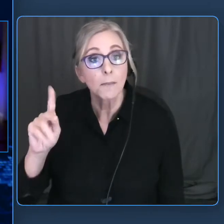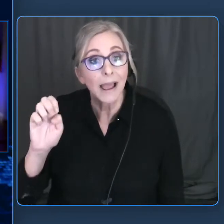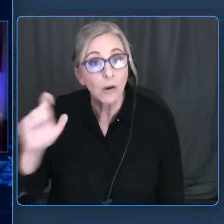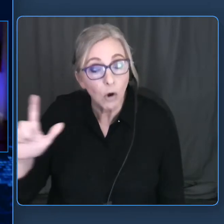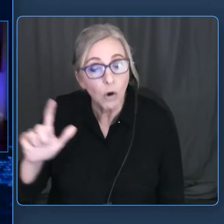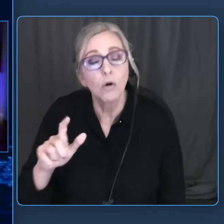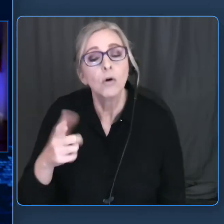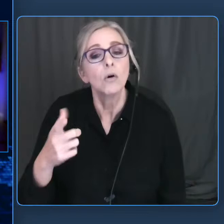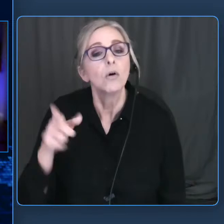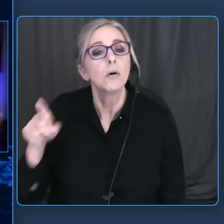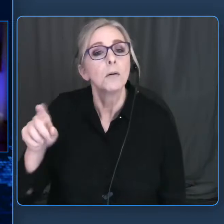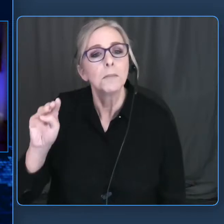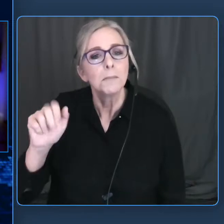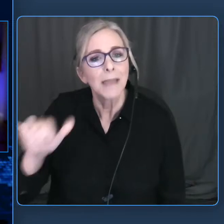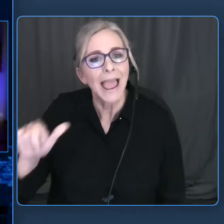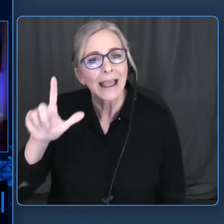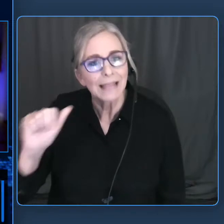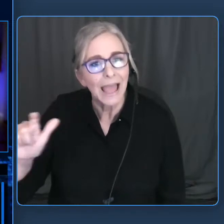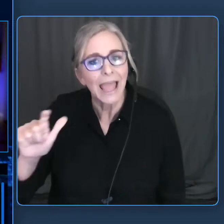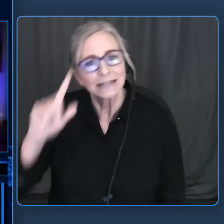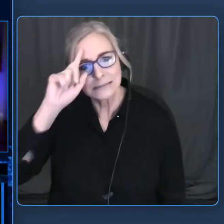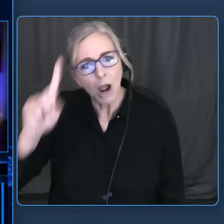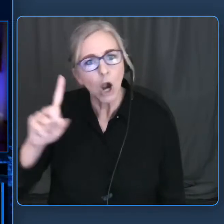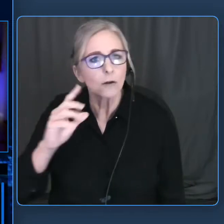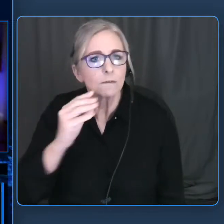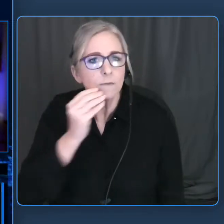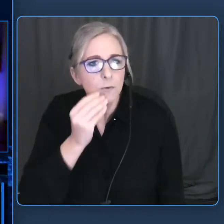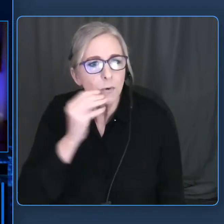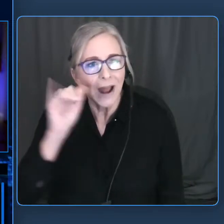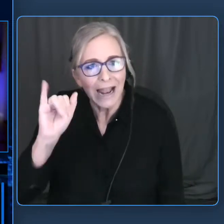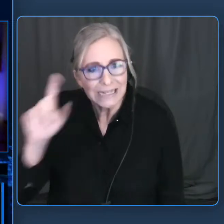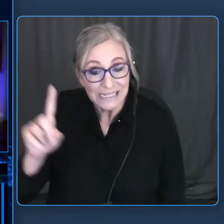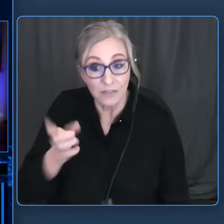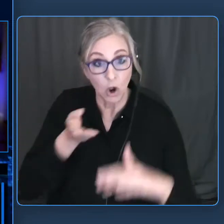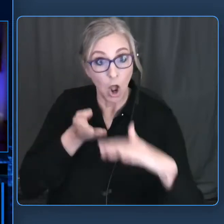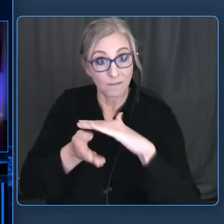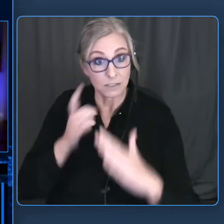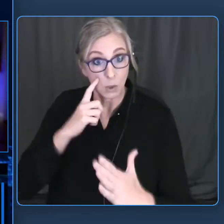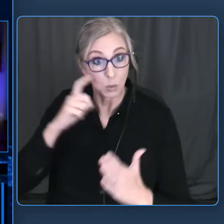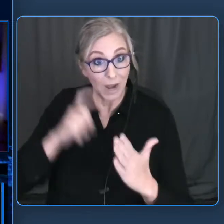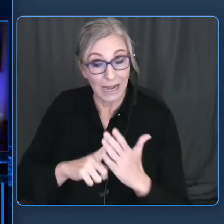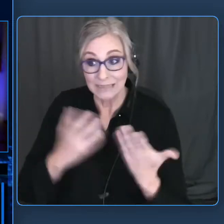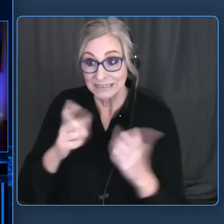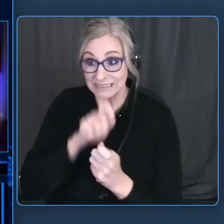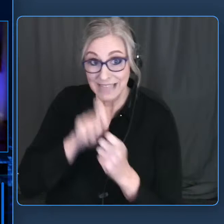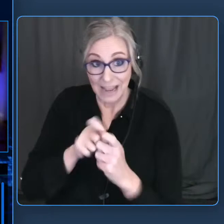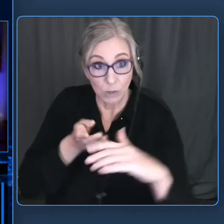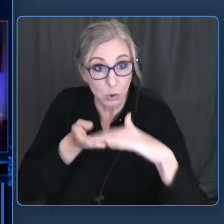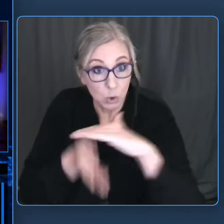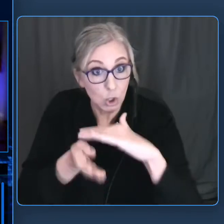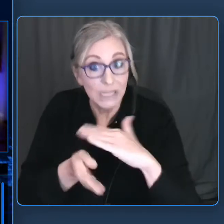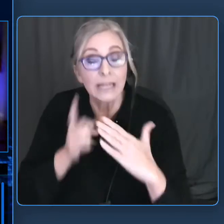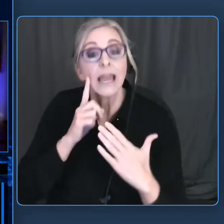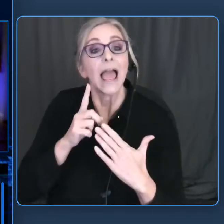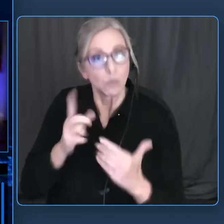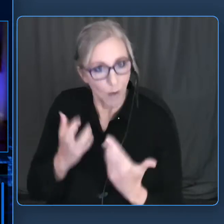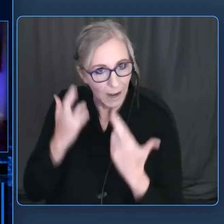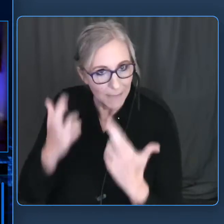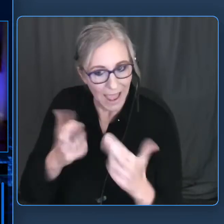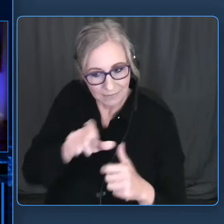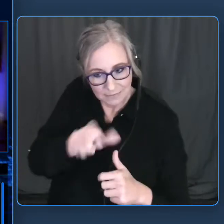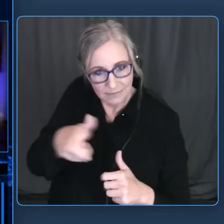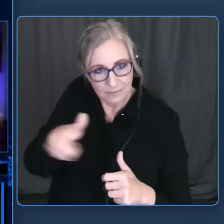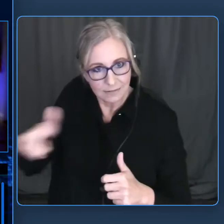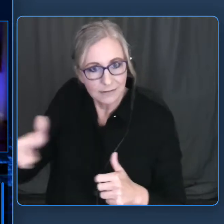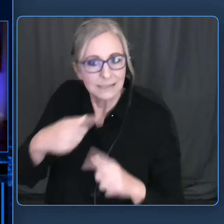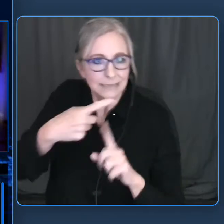asking, Melee has introduced Smart Food ID, where their ovens can recognize what you're cooking and suggest settings accordingly. As